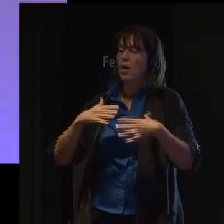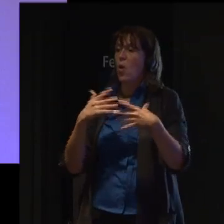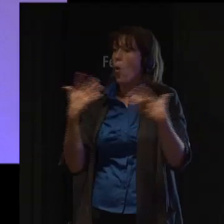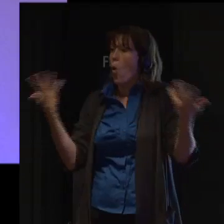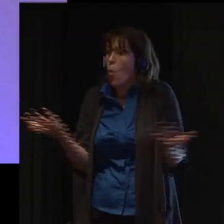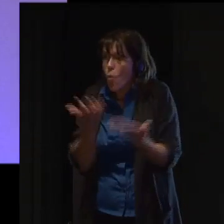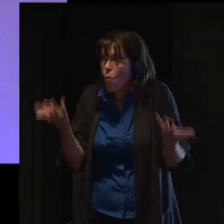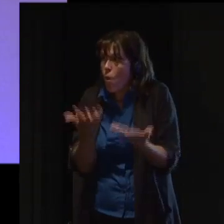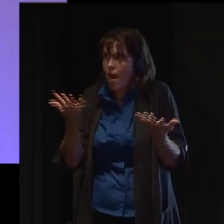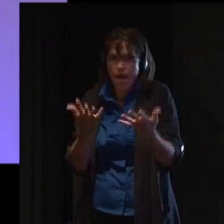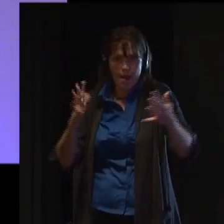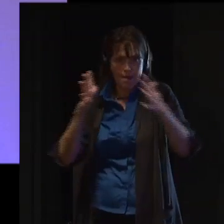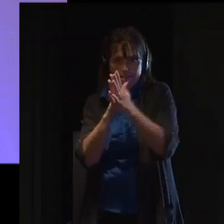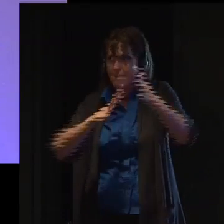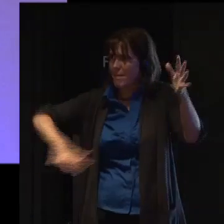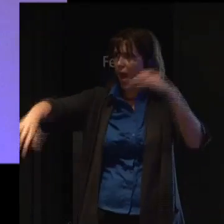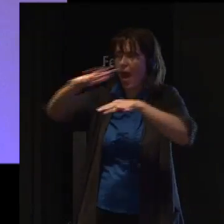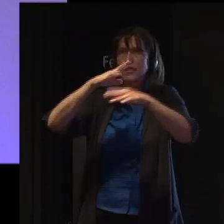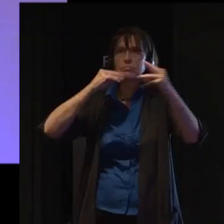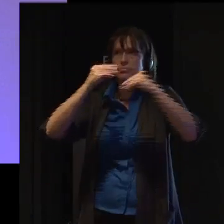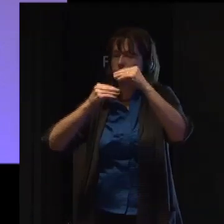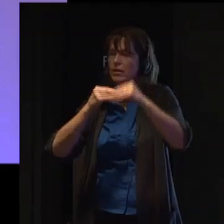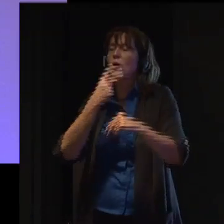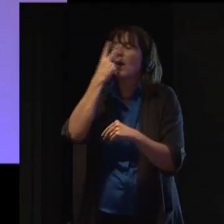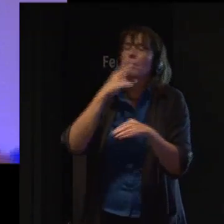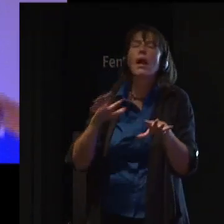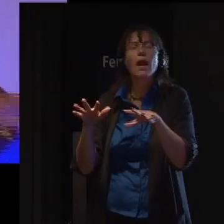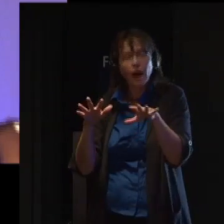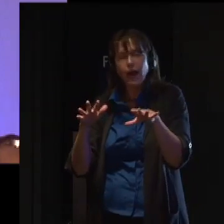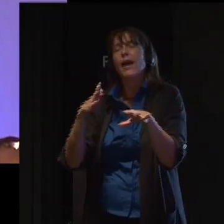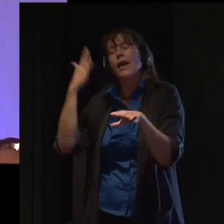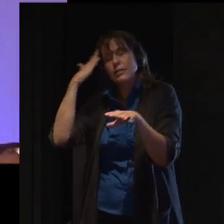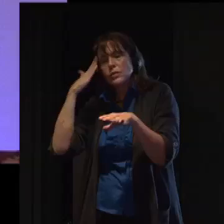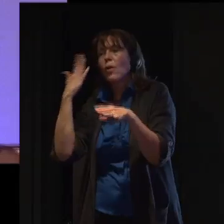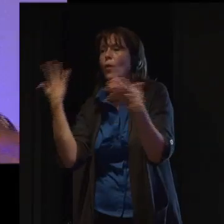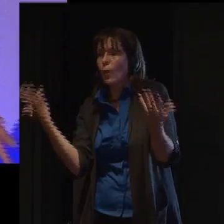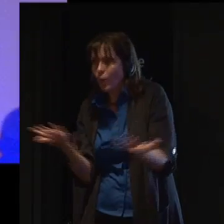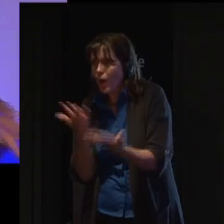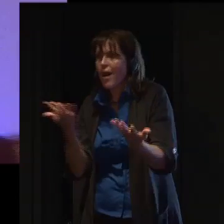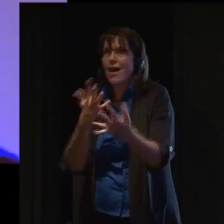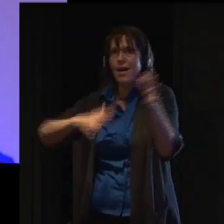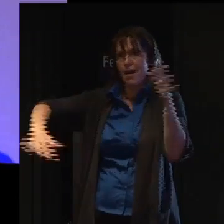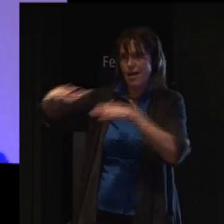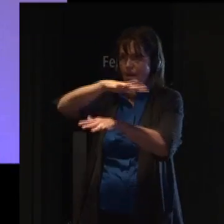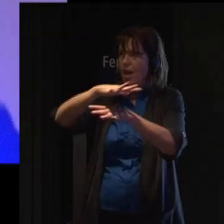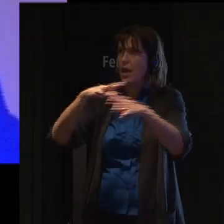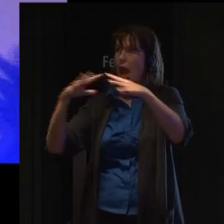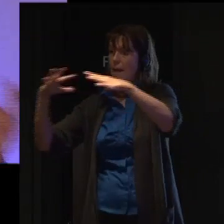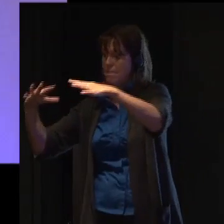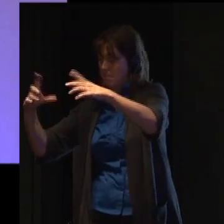It's quite important for the partially sighted and blind people to know where the match takes place, in which part of the